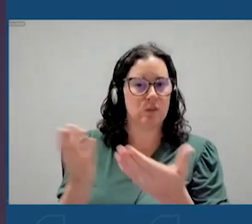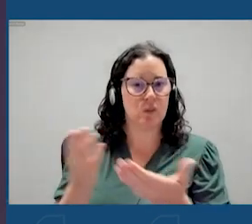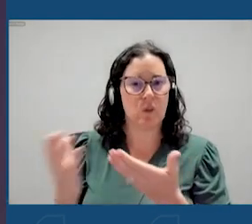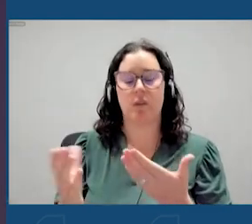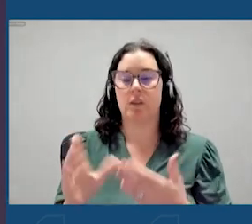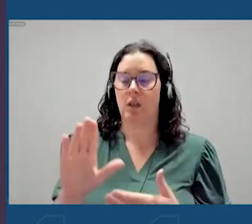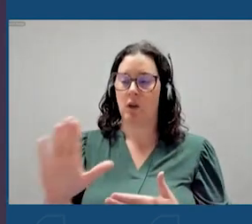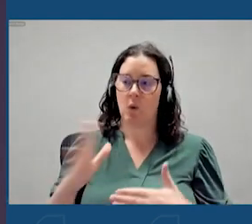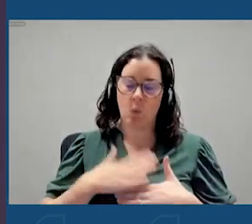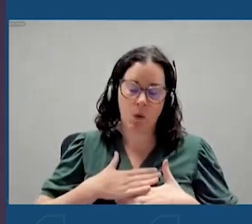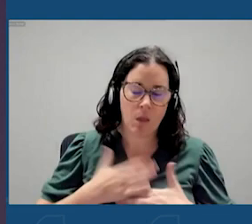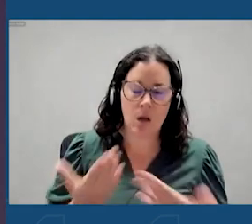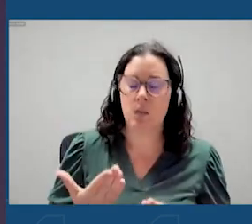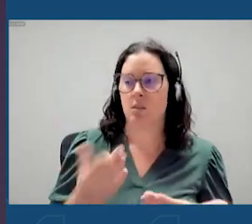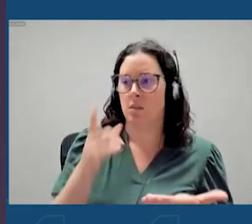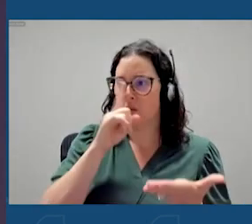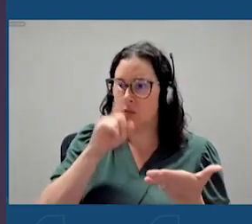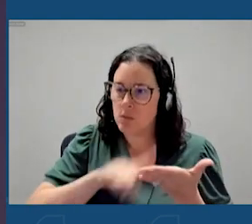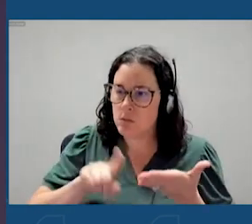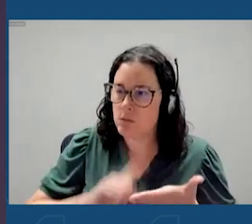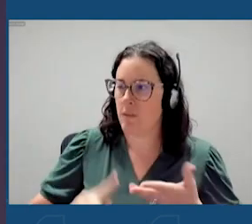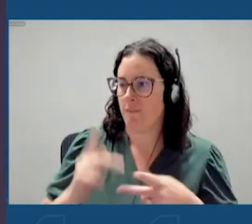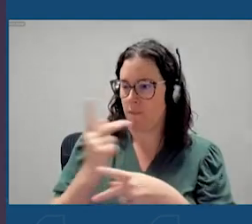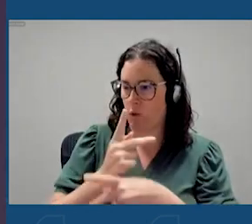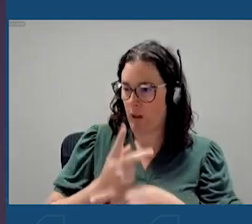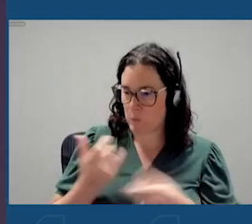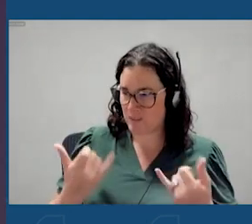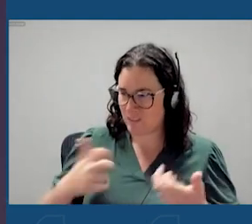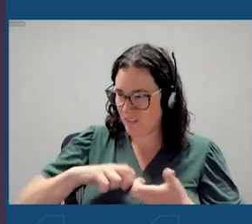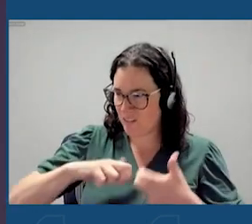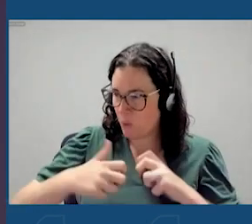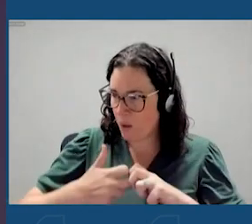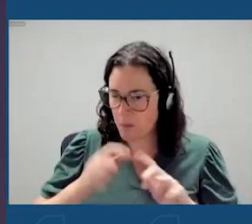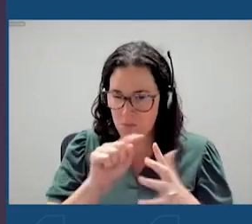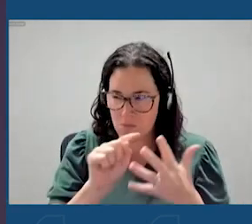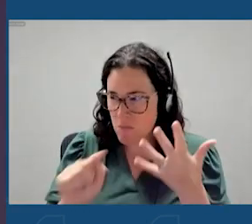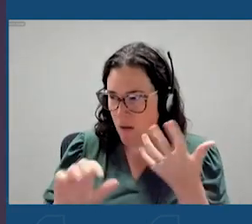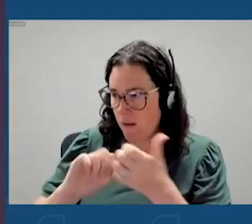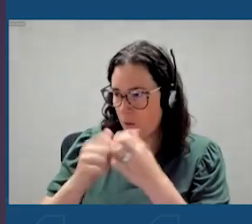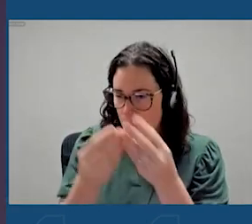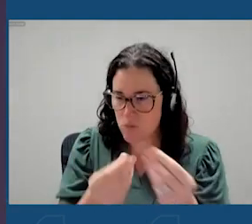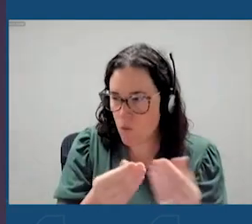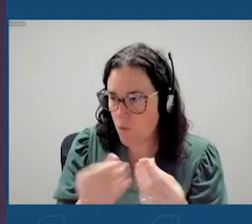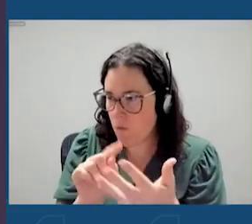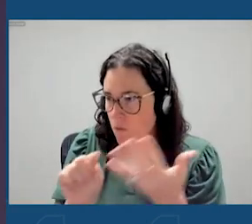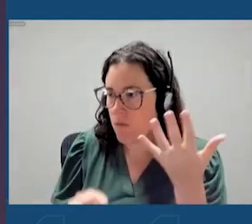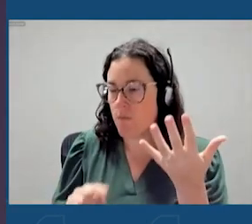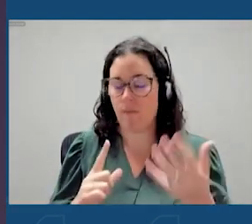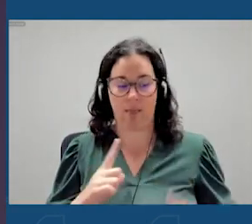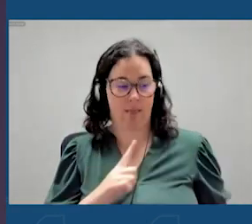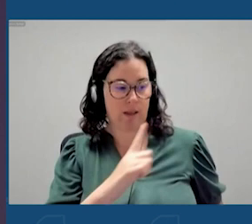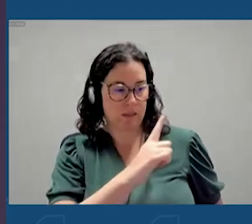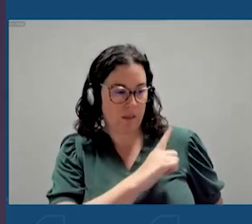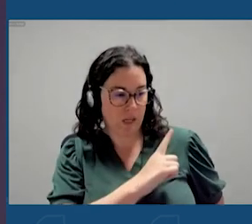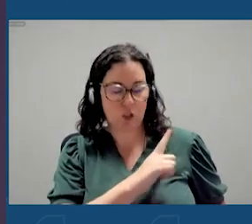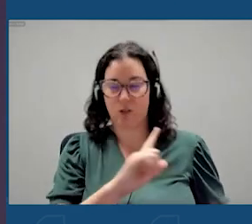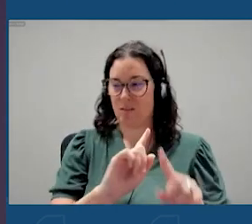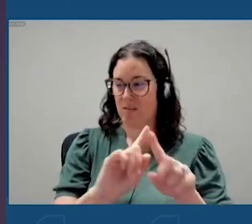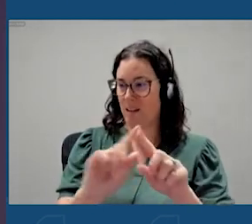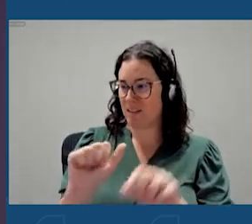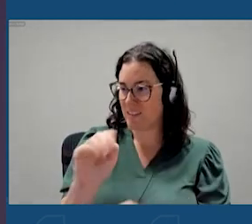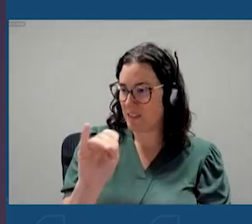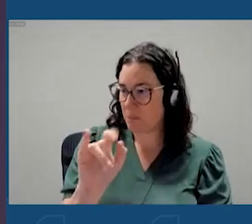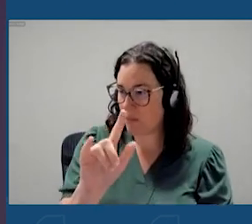any way he can to deal with the problems of today and team up in the legislature and get bills passed through the assembly.